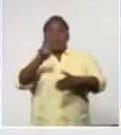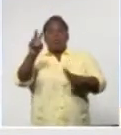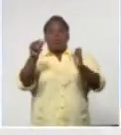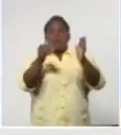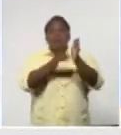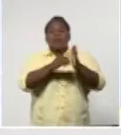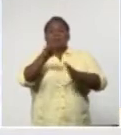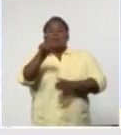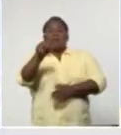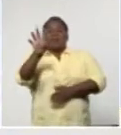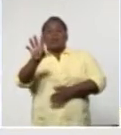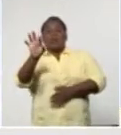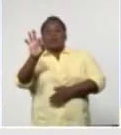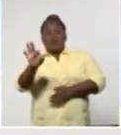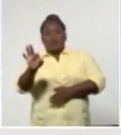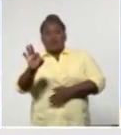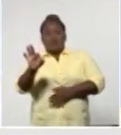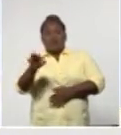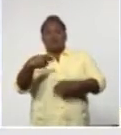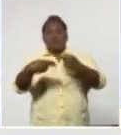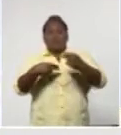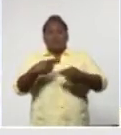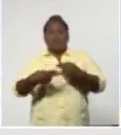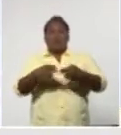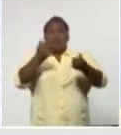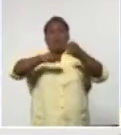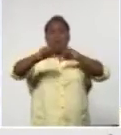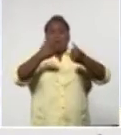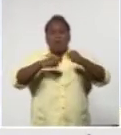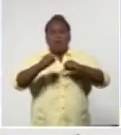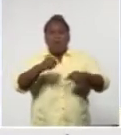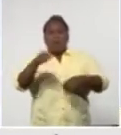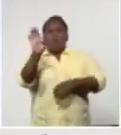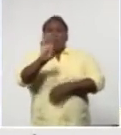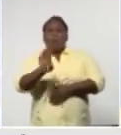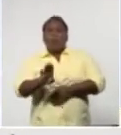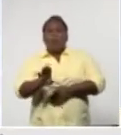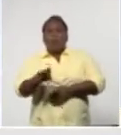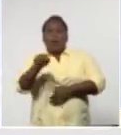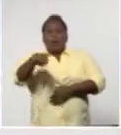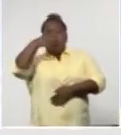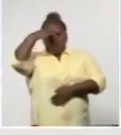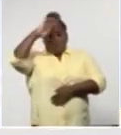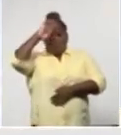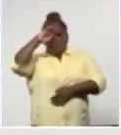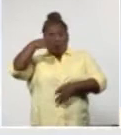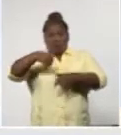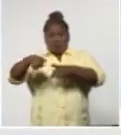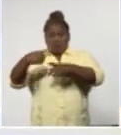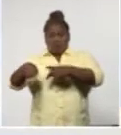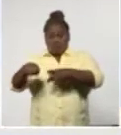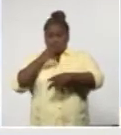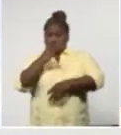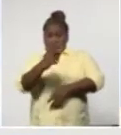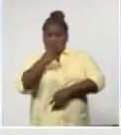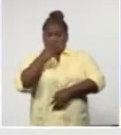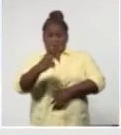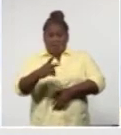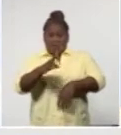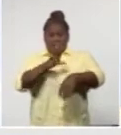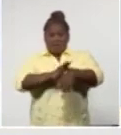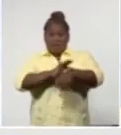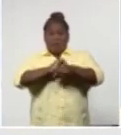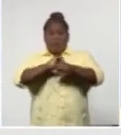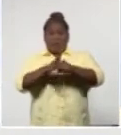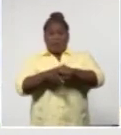people. Yesterday, the island's different molecular biology laboratories working